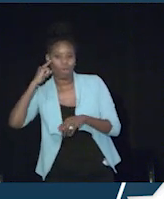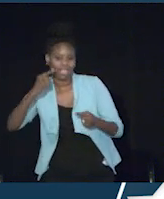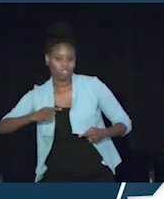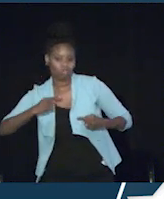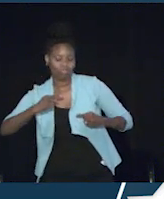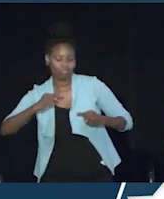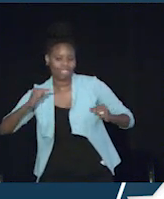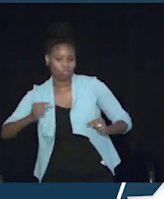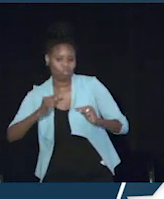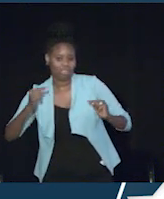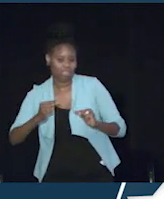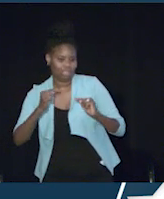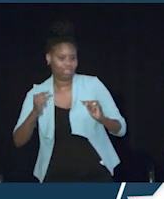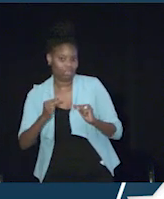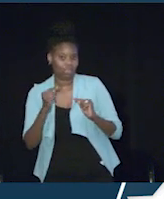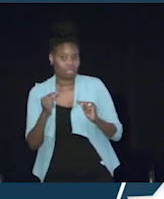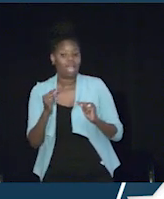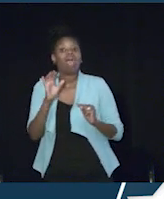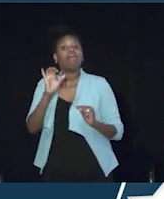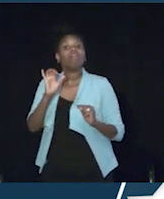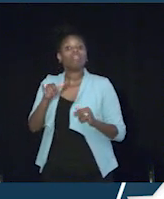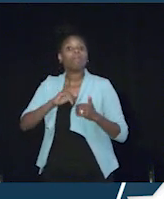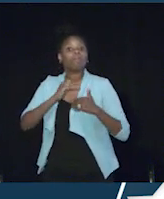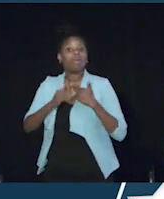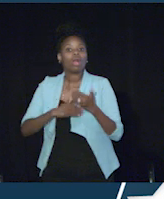This is where I started to read and write again,